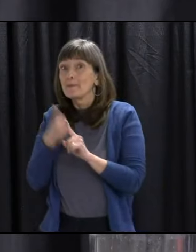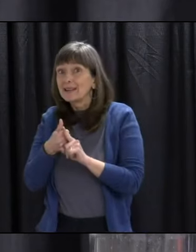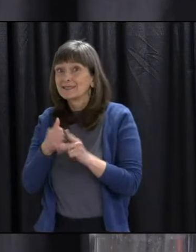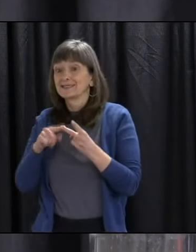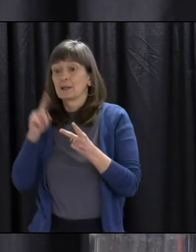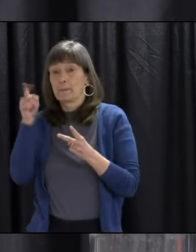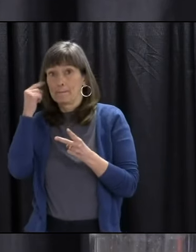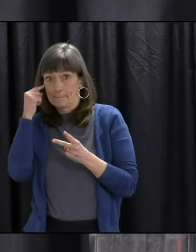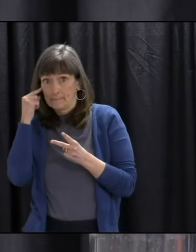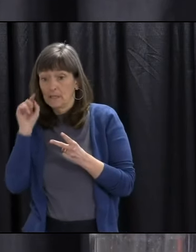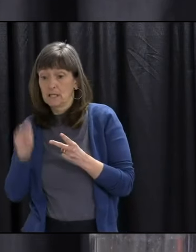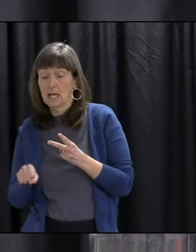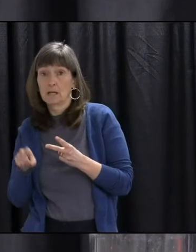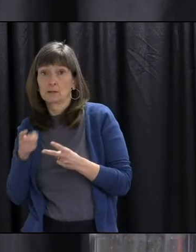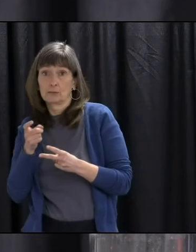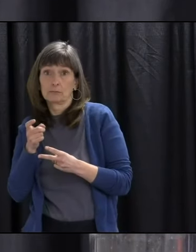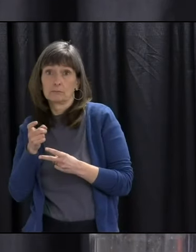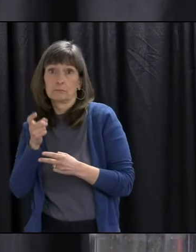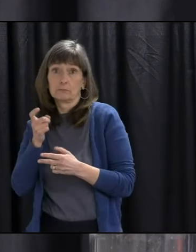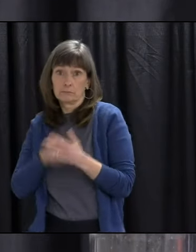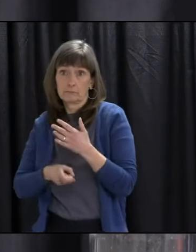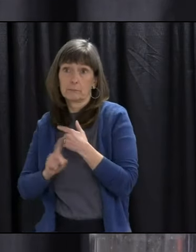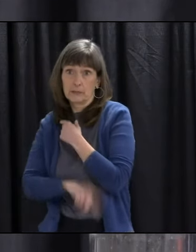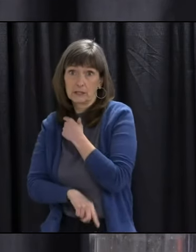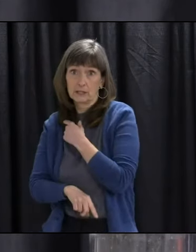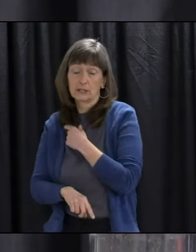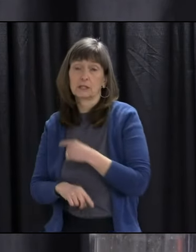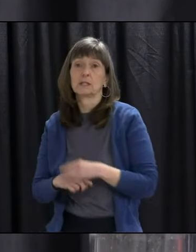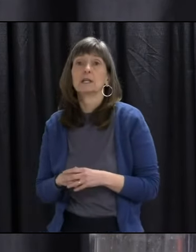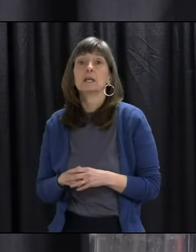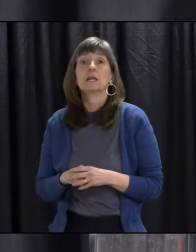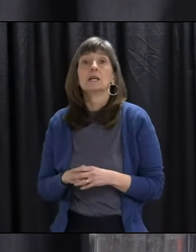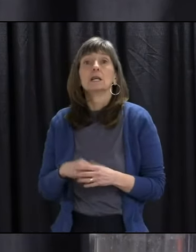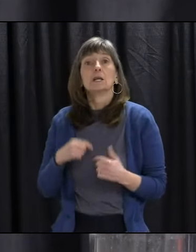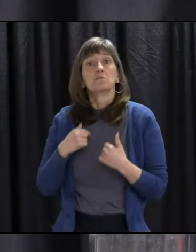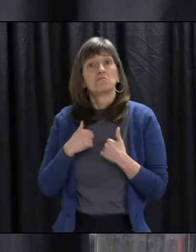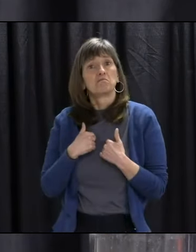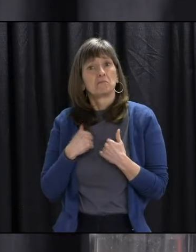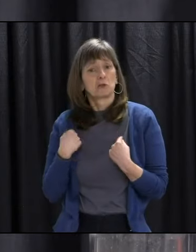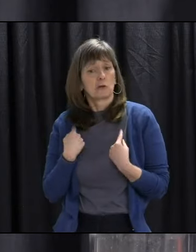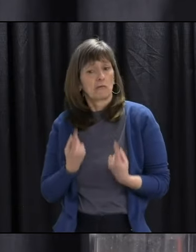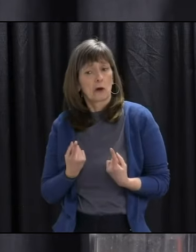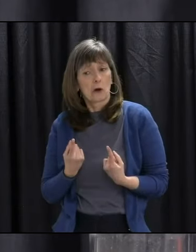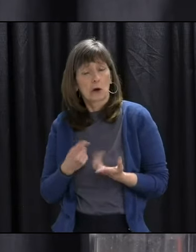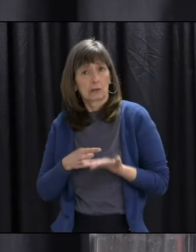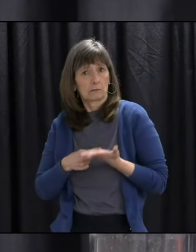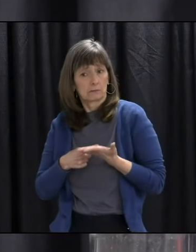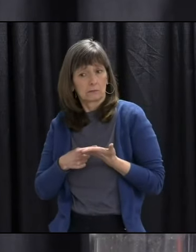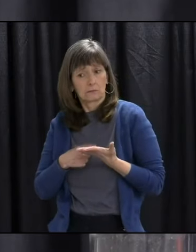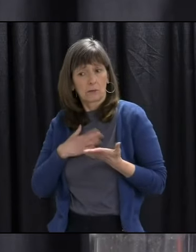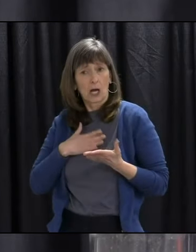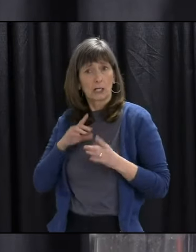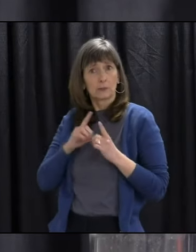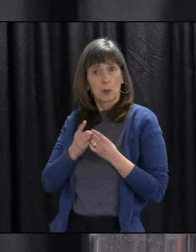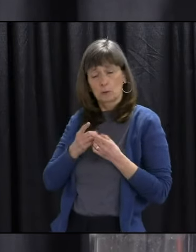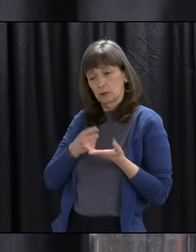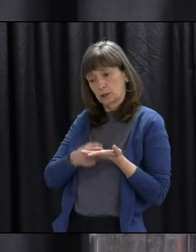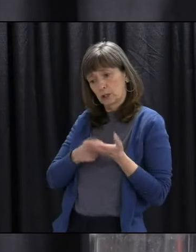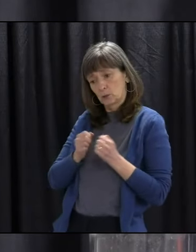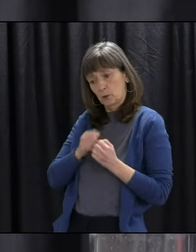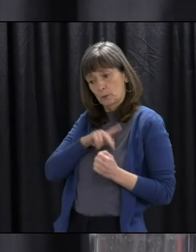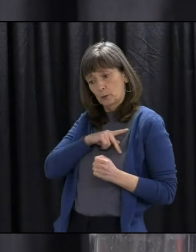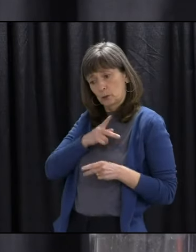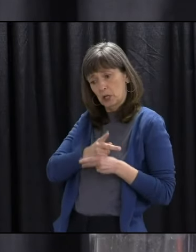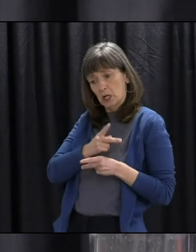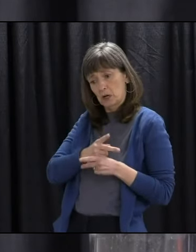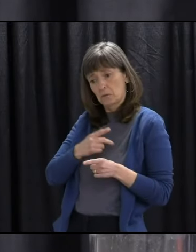those facilities. I don't think, given the discussions that my department's had with the personal care homes, this is going to be a